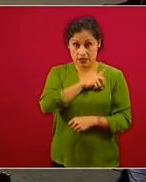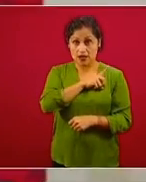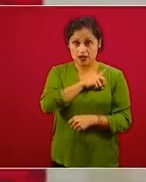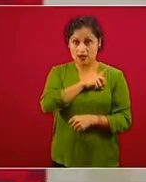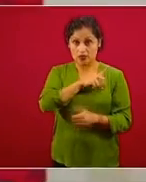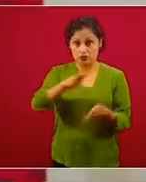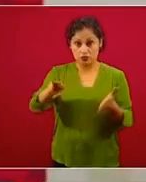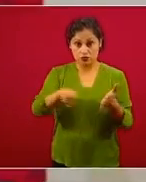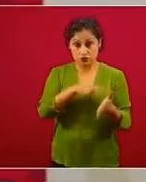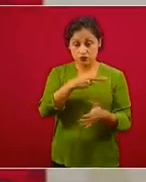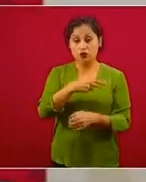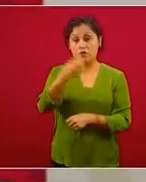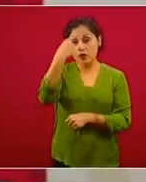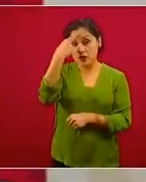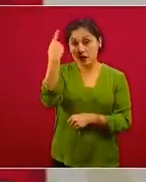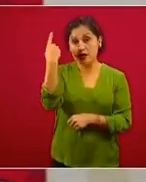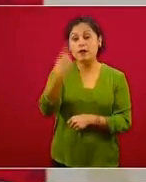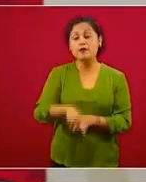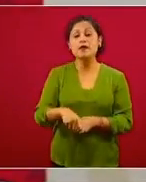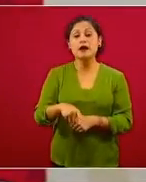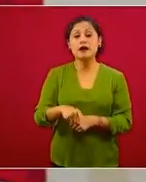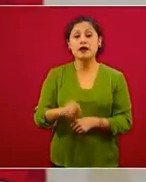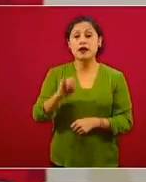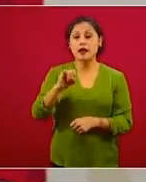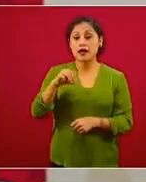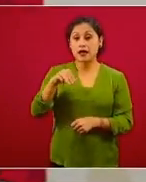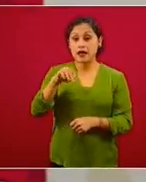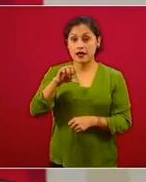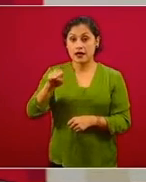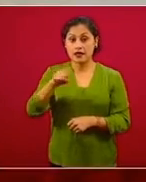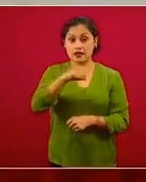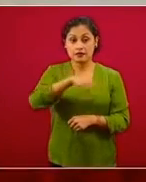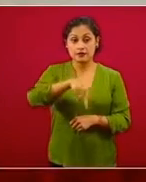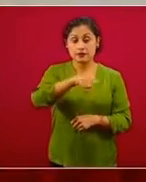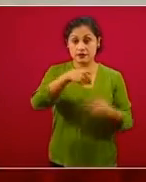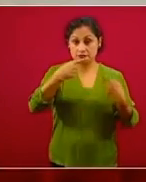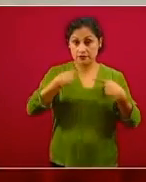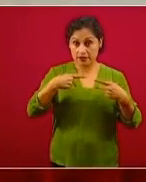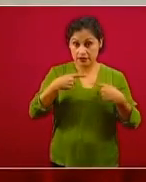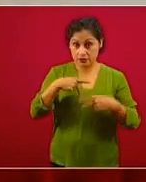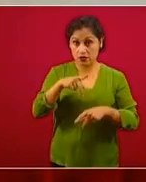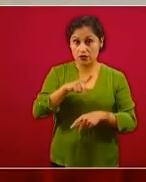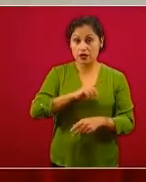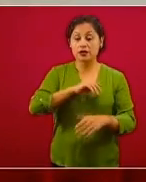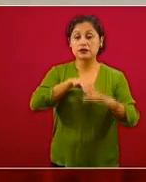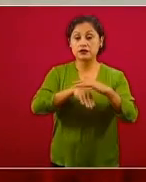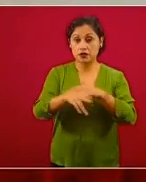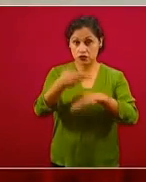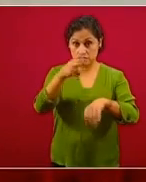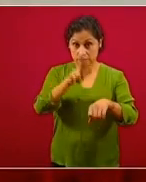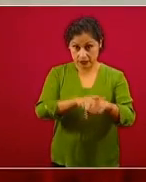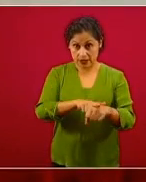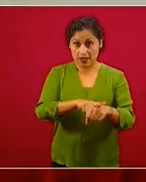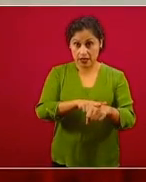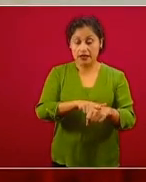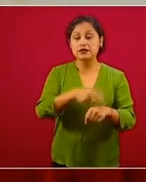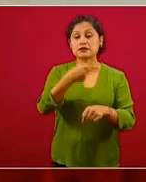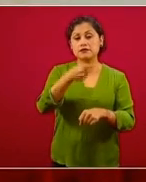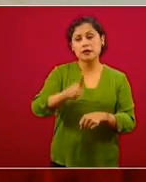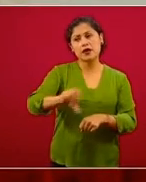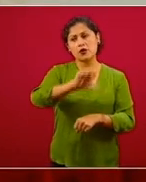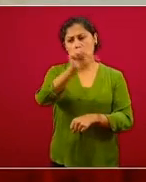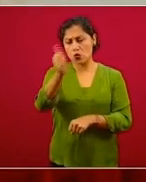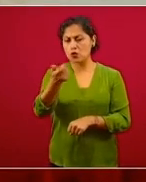Health for patients that were in principle being treated at IMSS, but